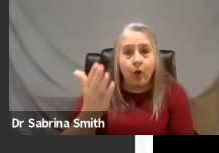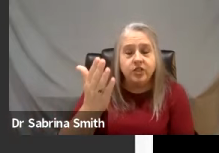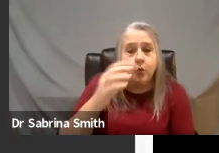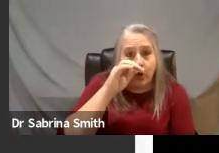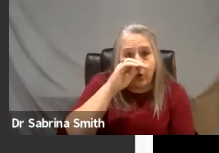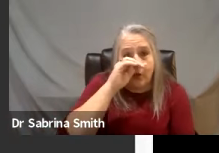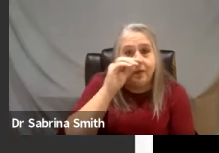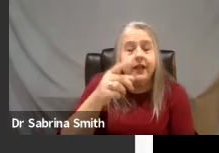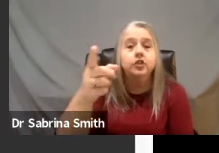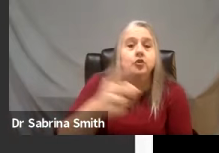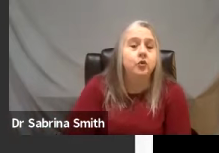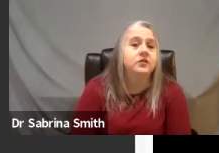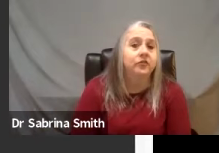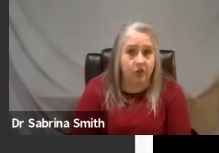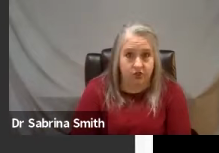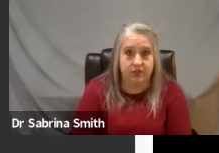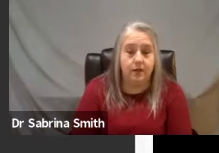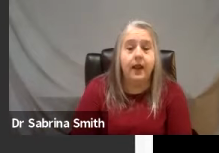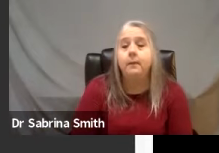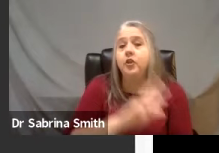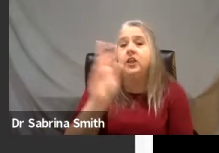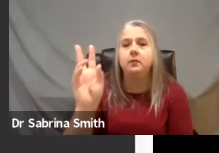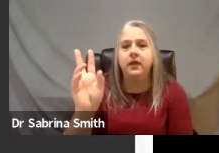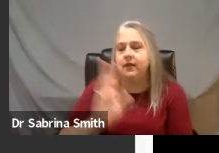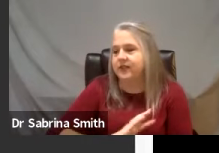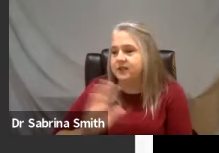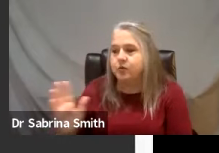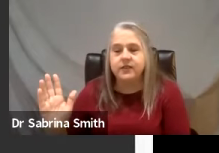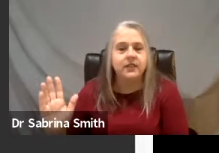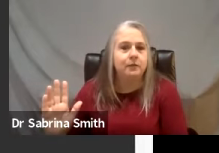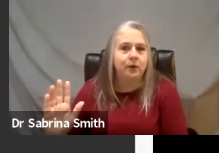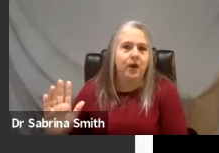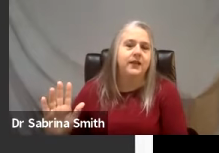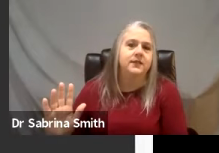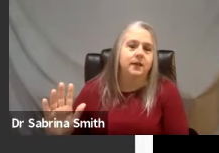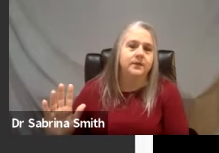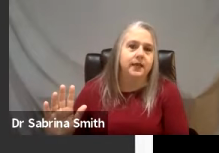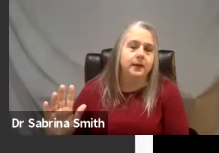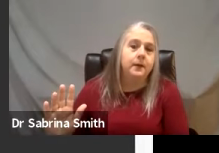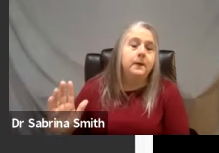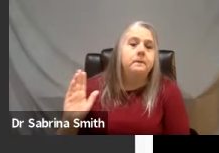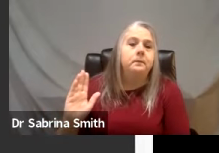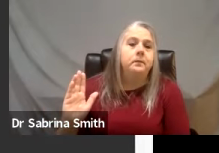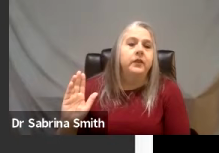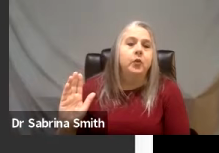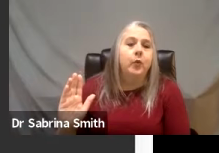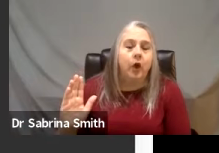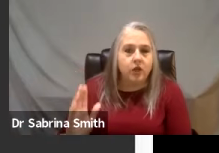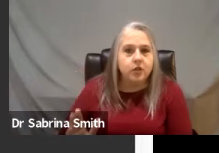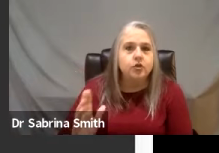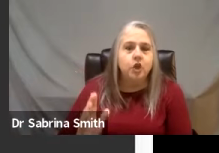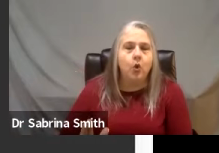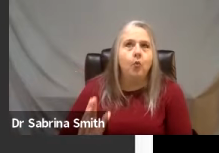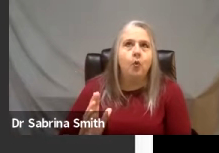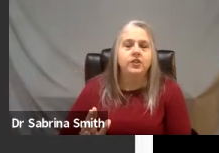I want to work on my controls first. And I'm only going to pick, this is where the deliberate practice comes in. We